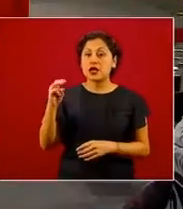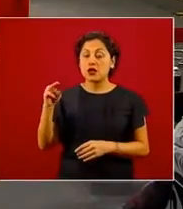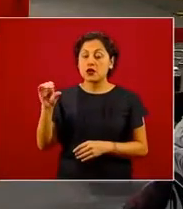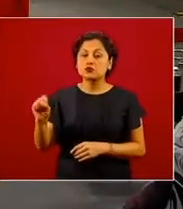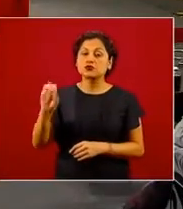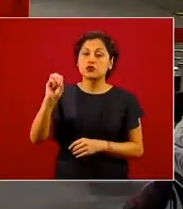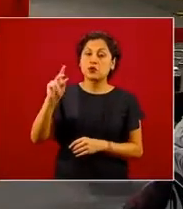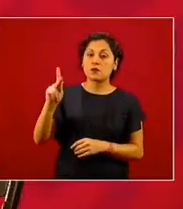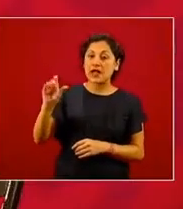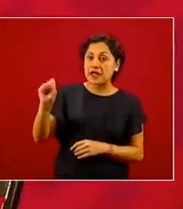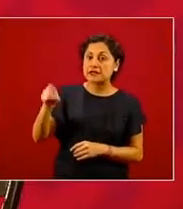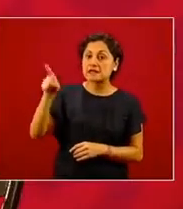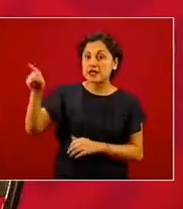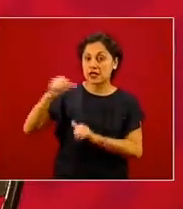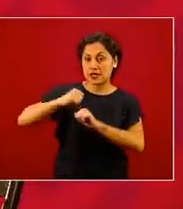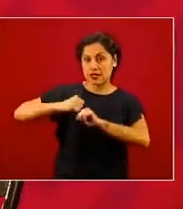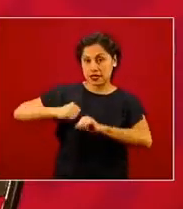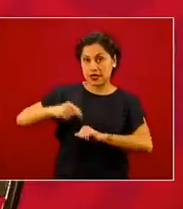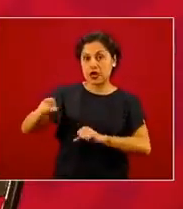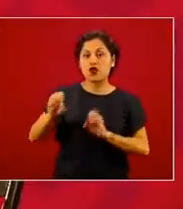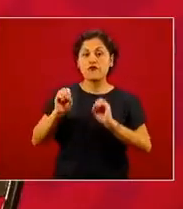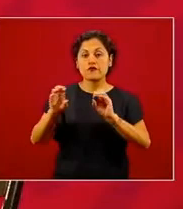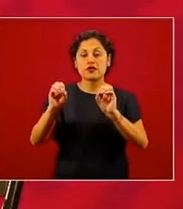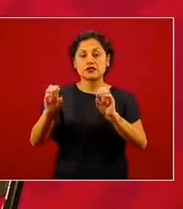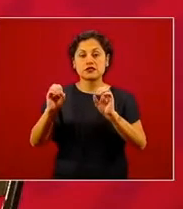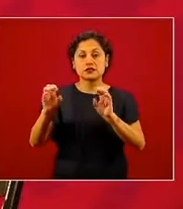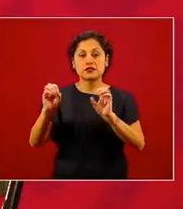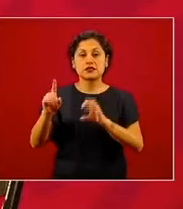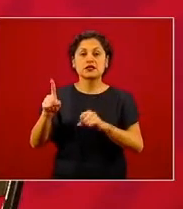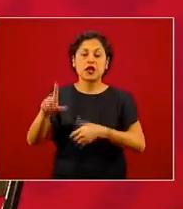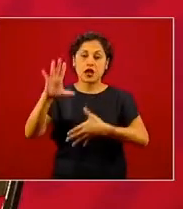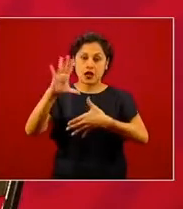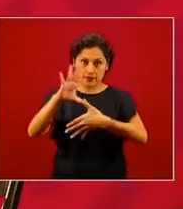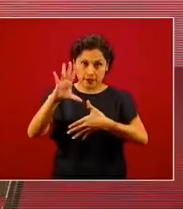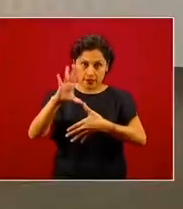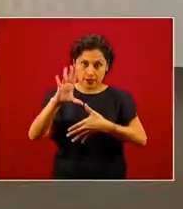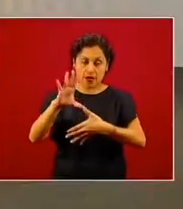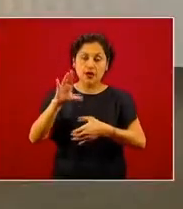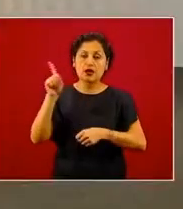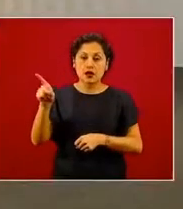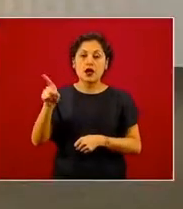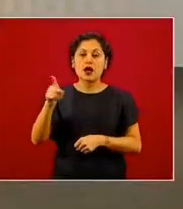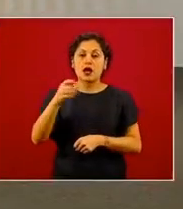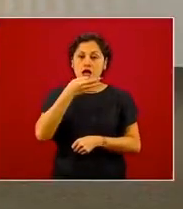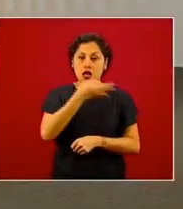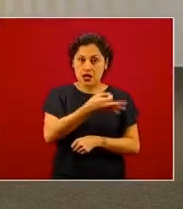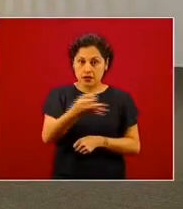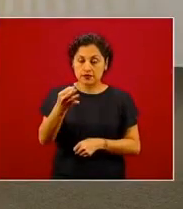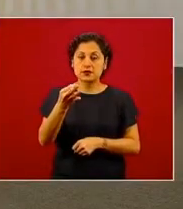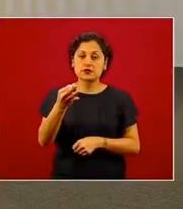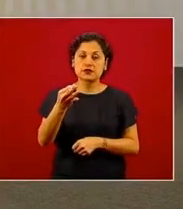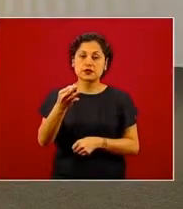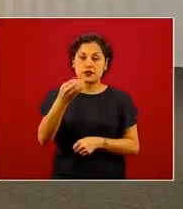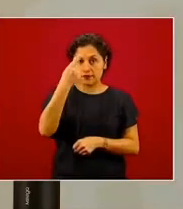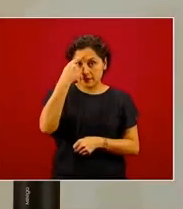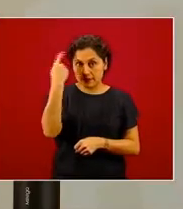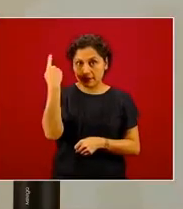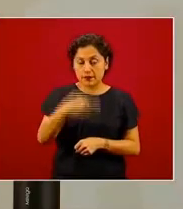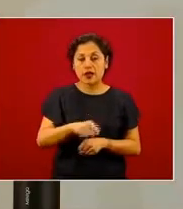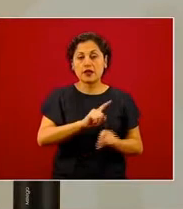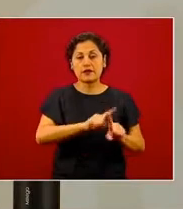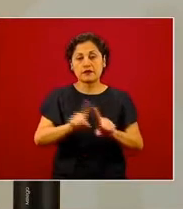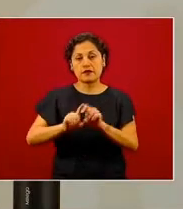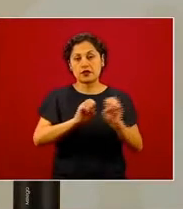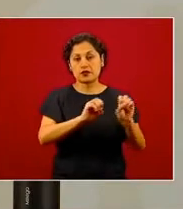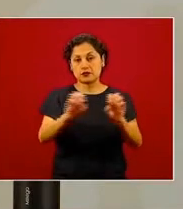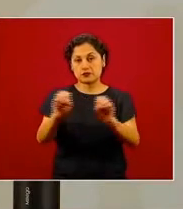which is part of the Pan American Health Organization for the American continent,